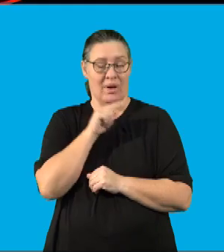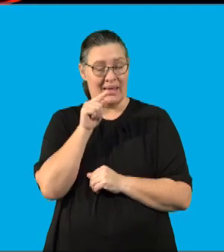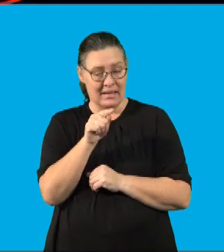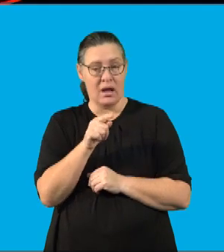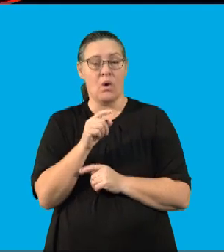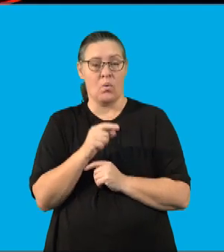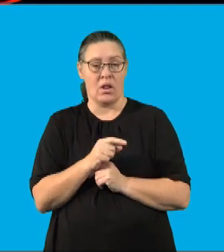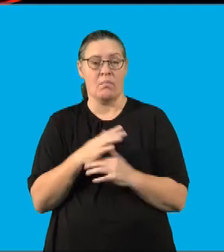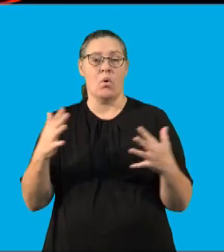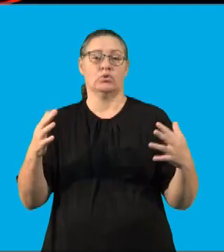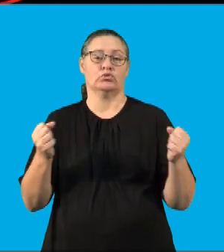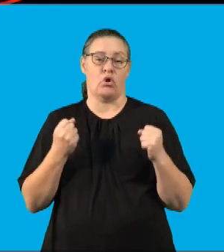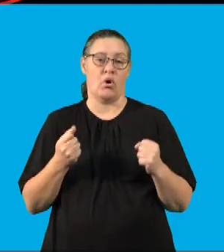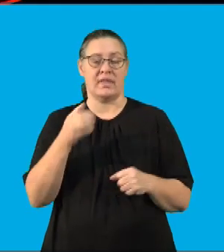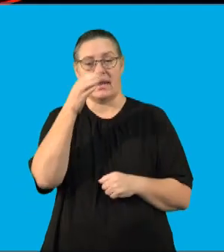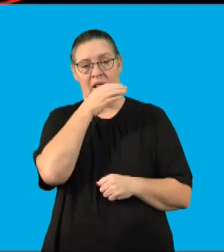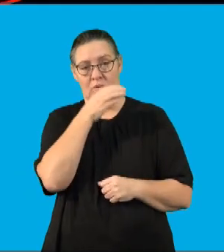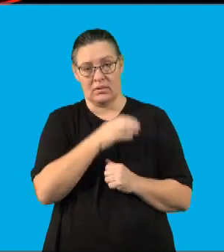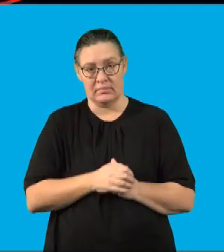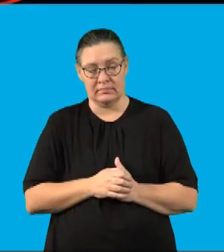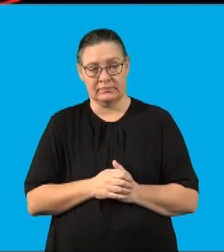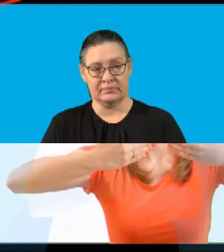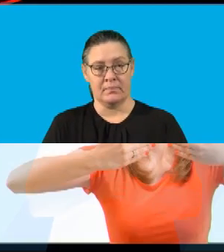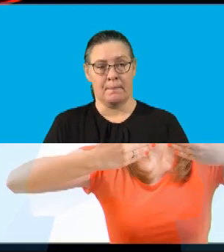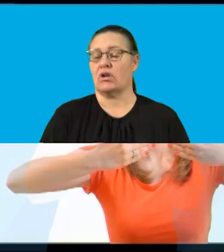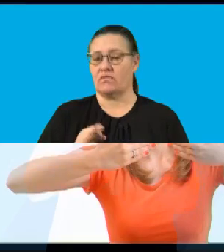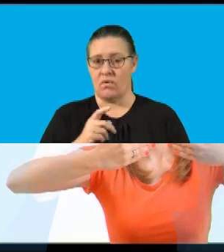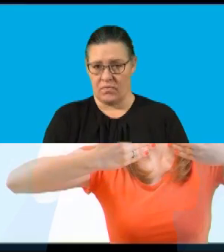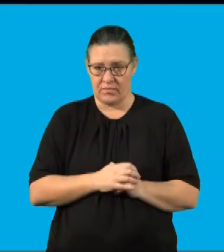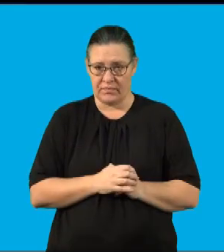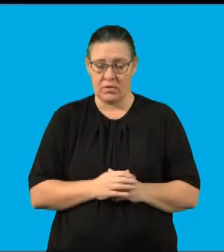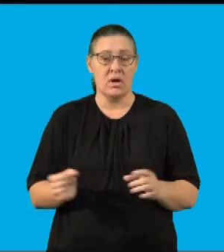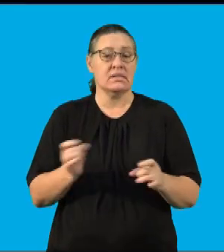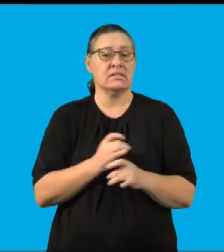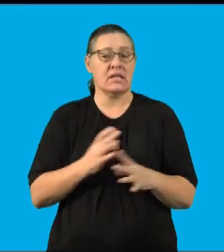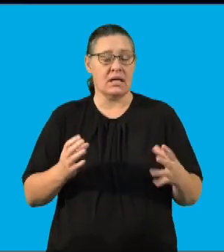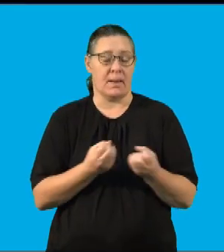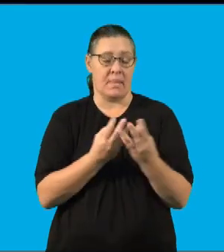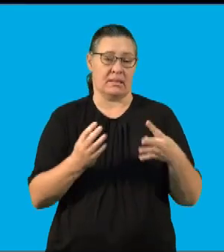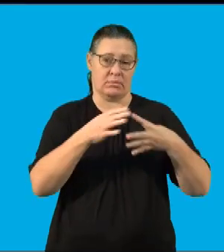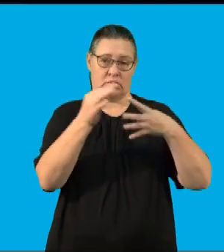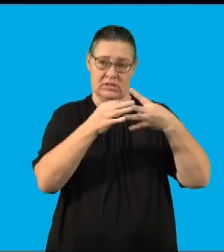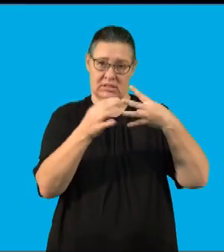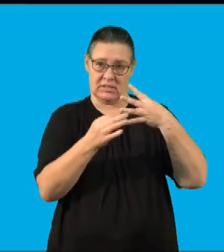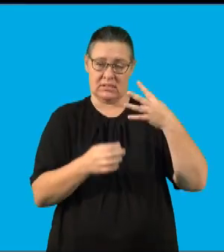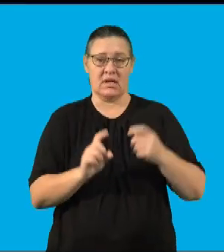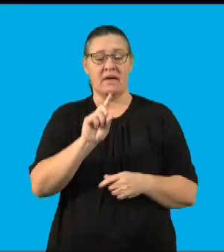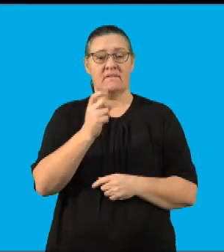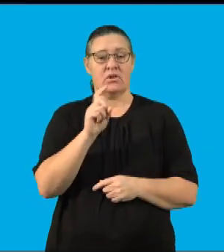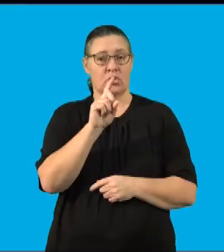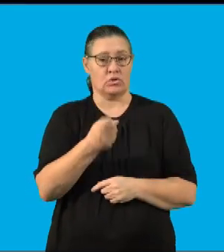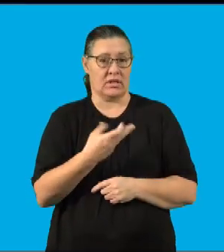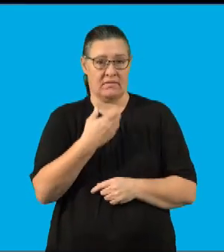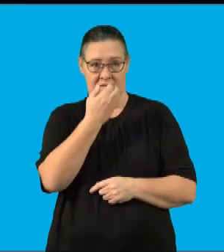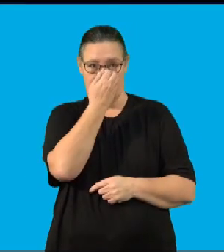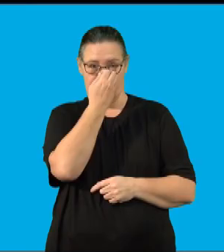therefore the carboxylic acids are going to be stronger than the alcohols. So we are going to start with the multiple choice, and the first question